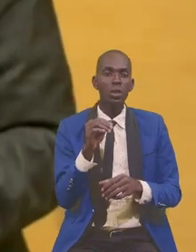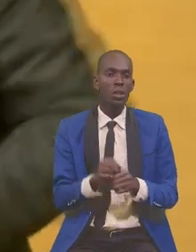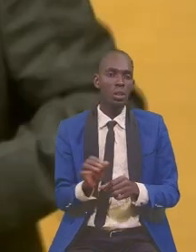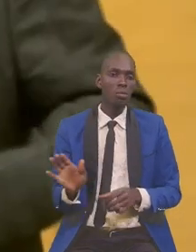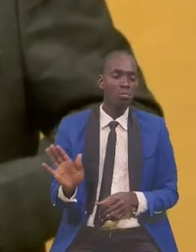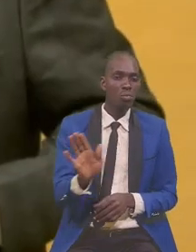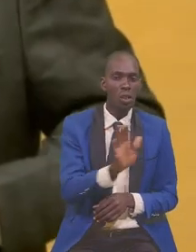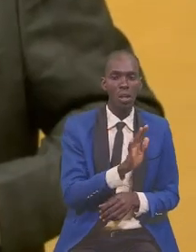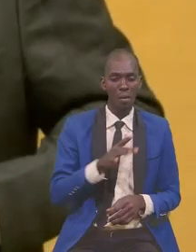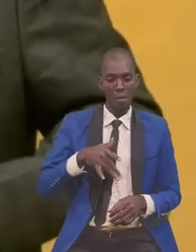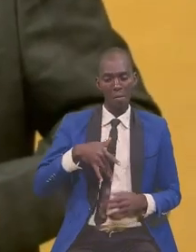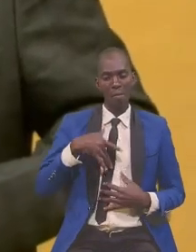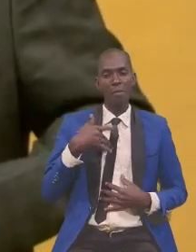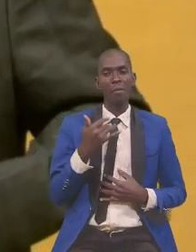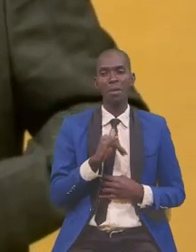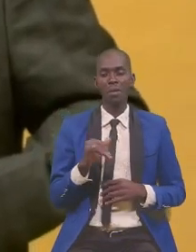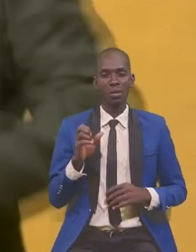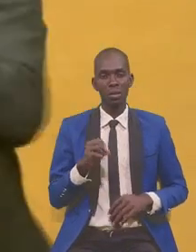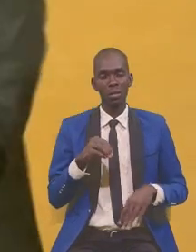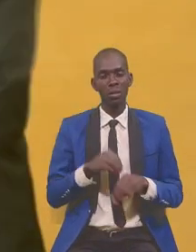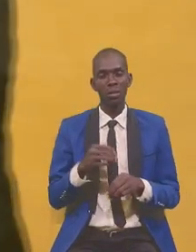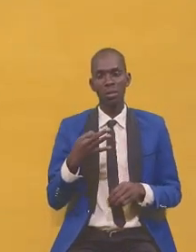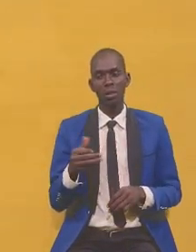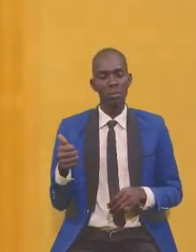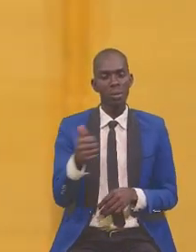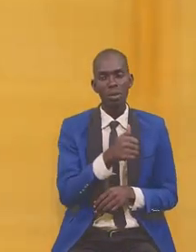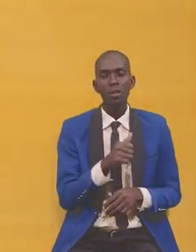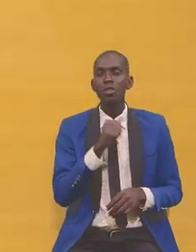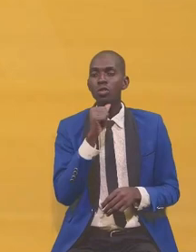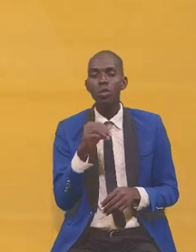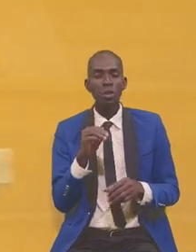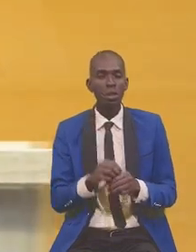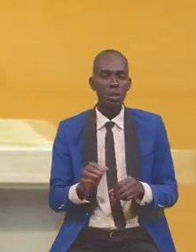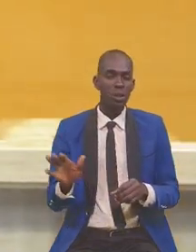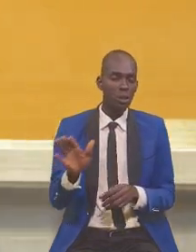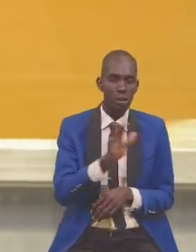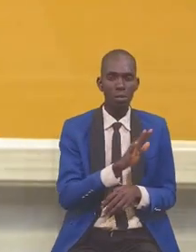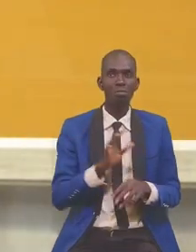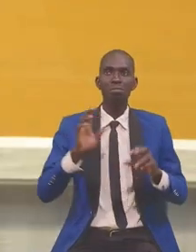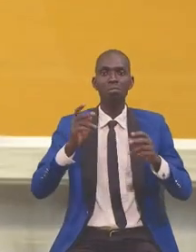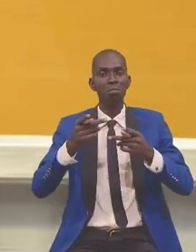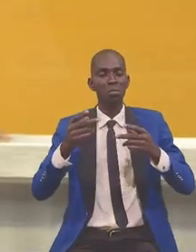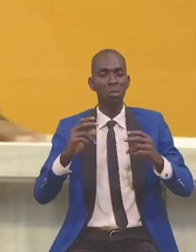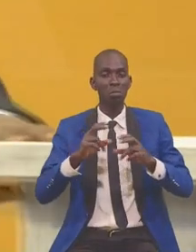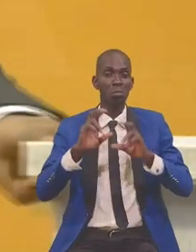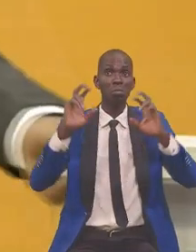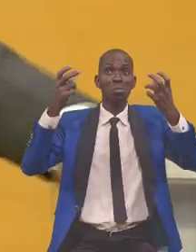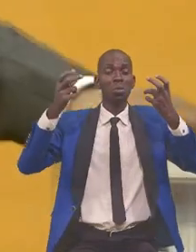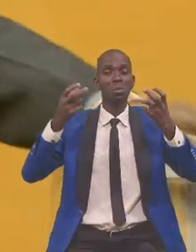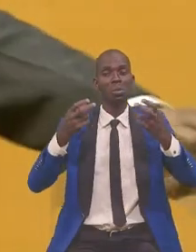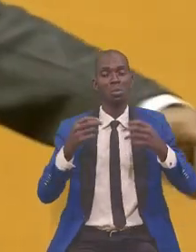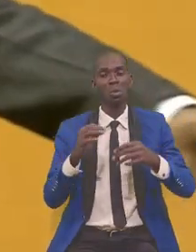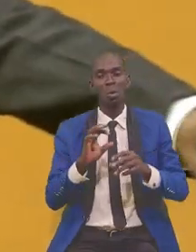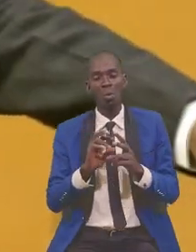their feeling in themselves, not in their title. It's not the title